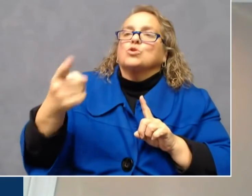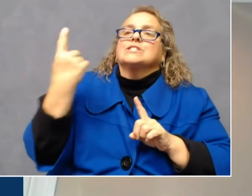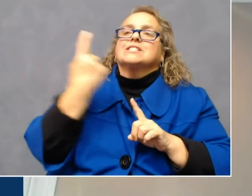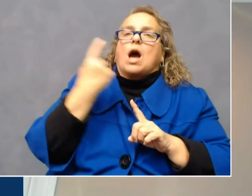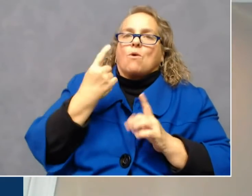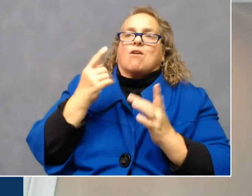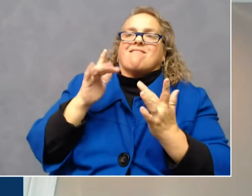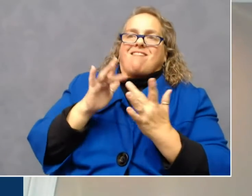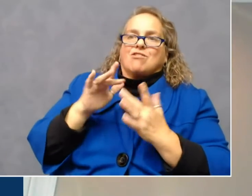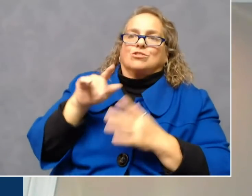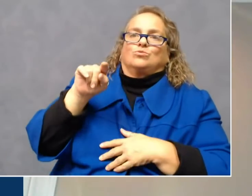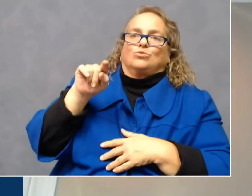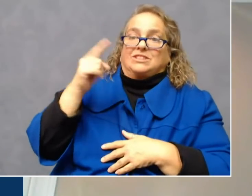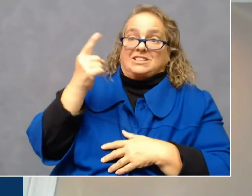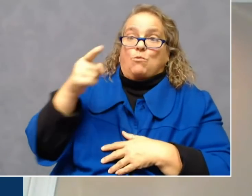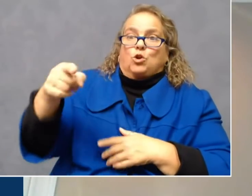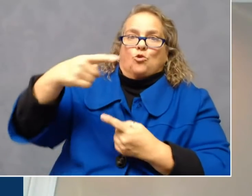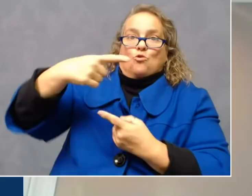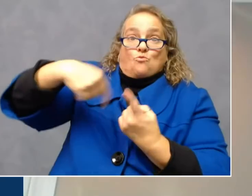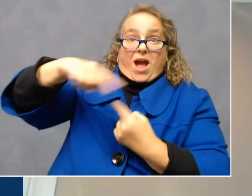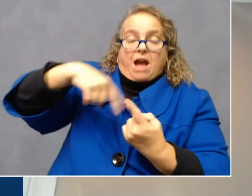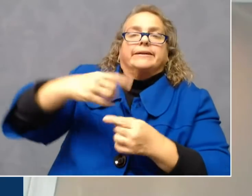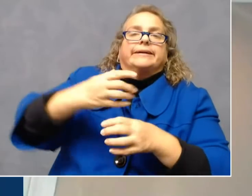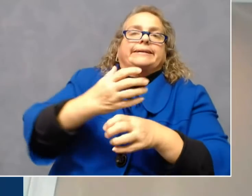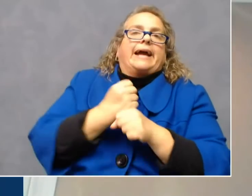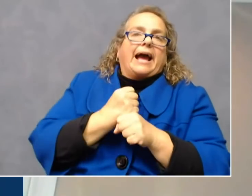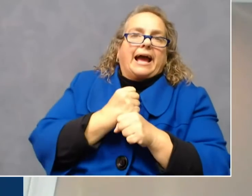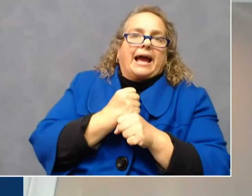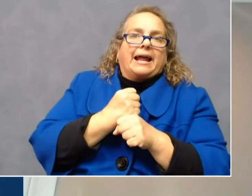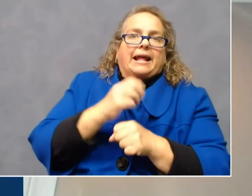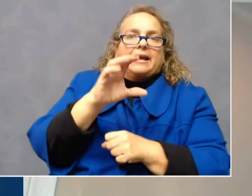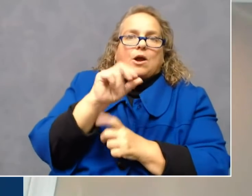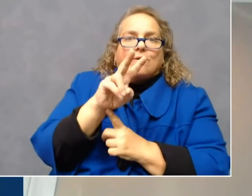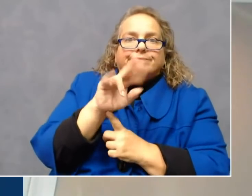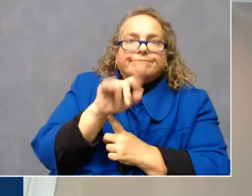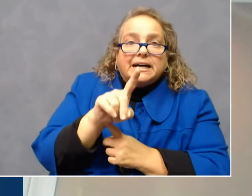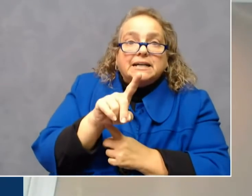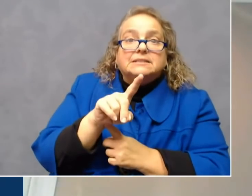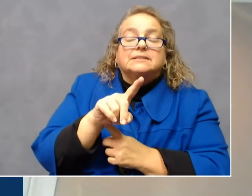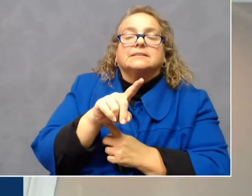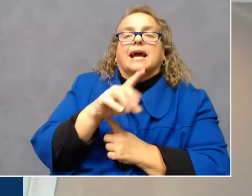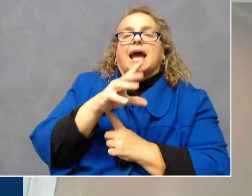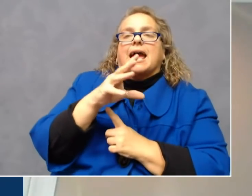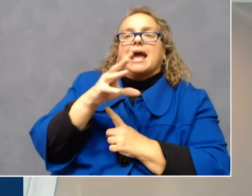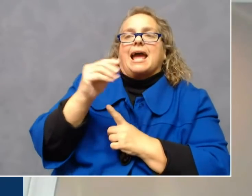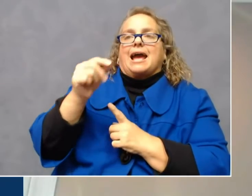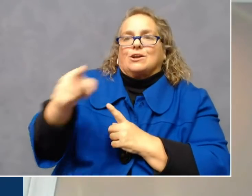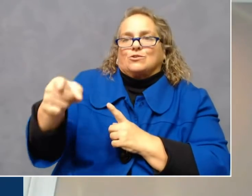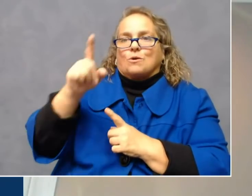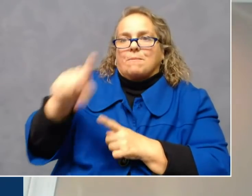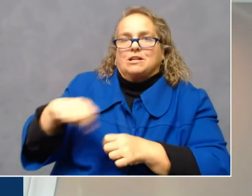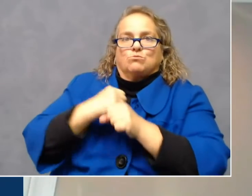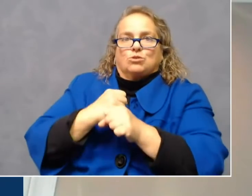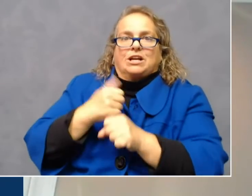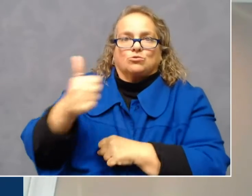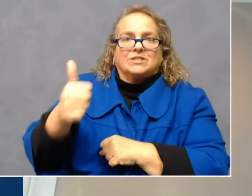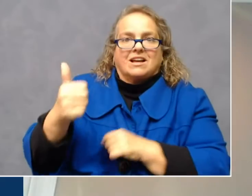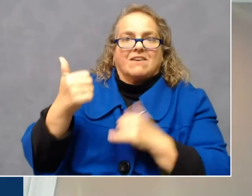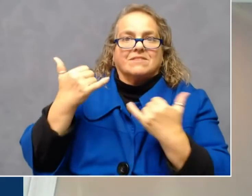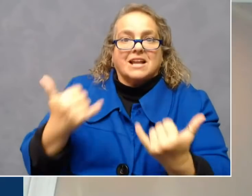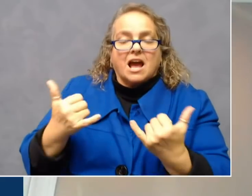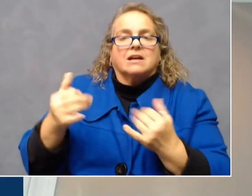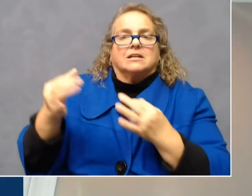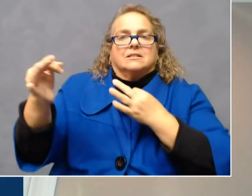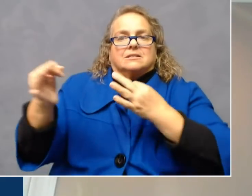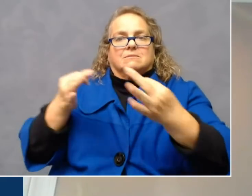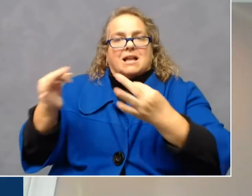two-part process that consists of a disease investigation and the actual contact tracing. And the focus and the goal from